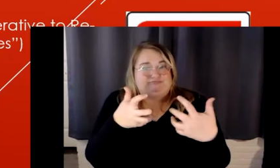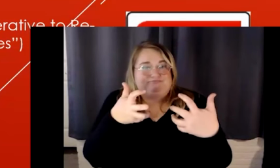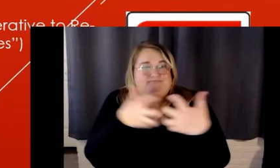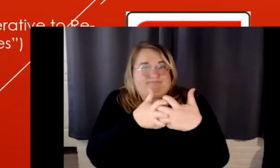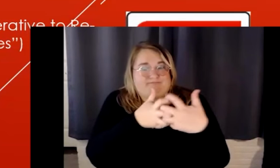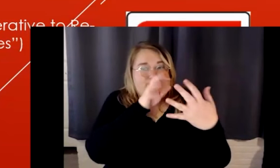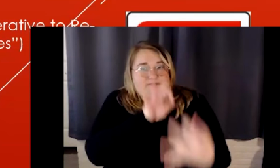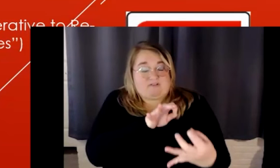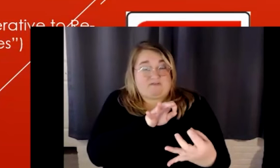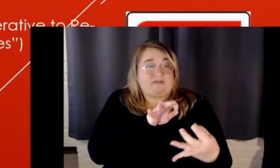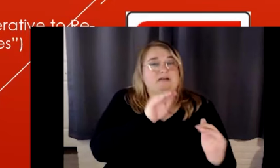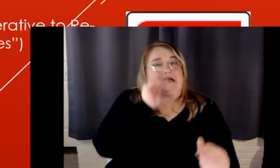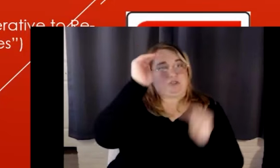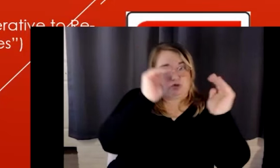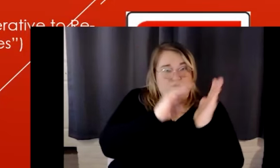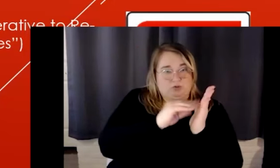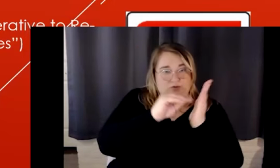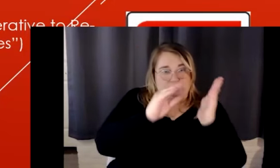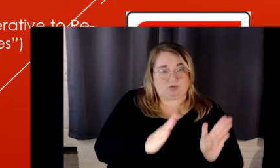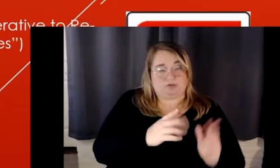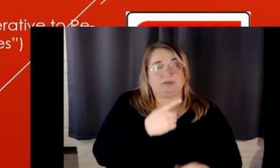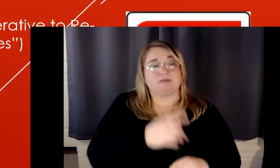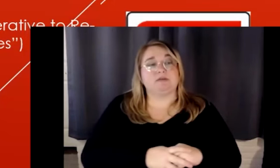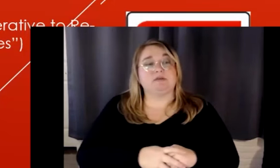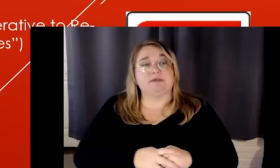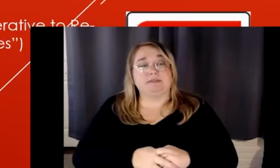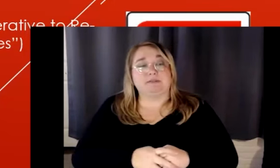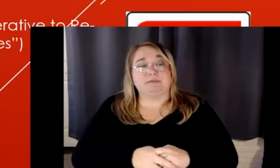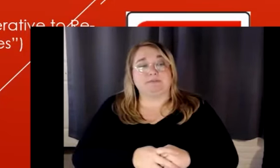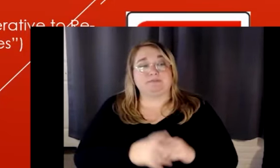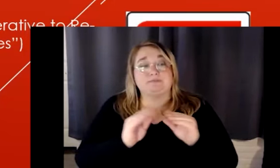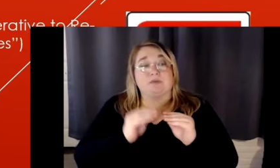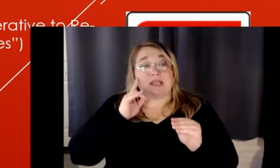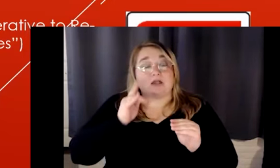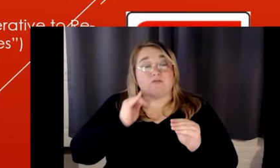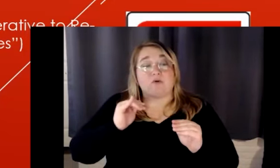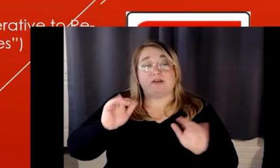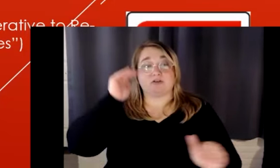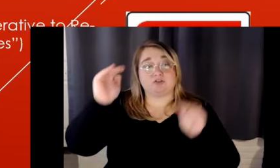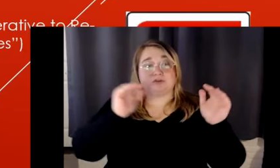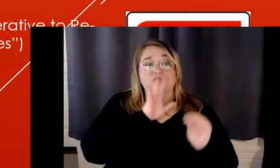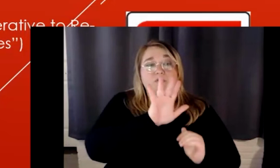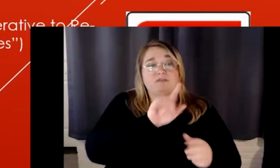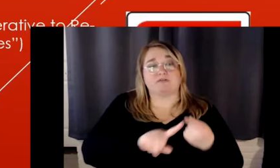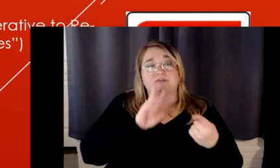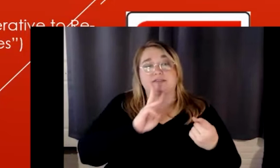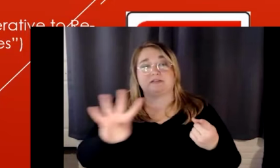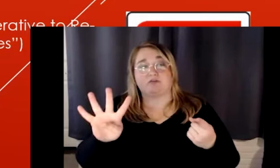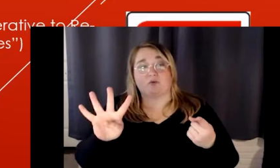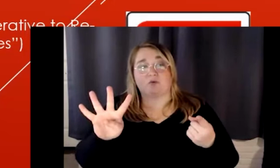All right, more data. California adults, 25 to 44 years old with some college, but no college by